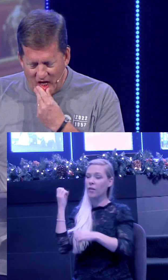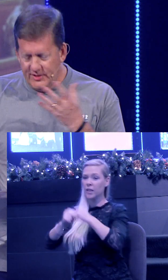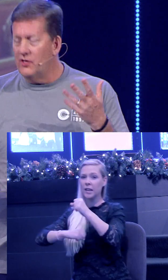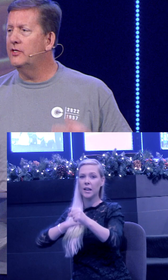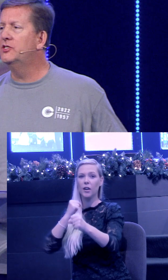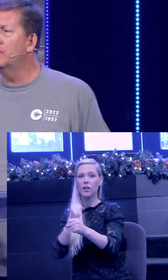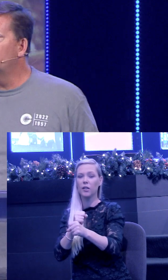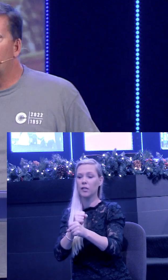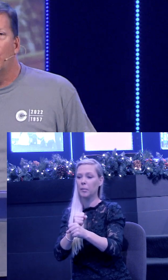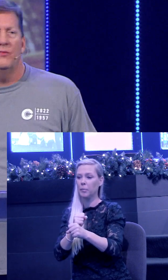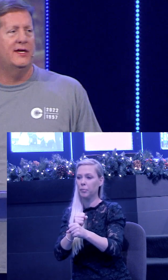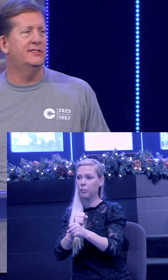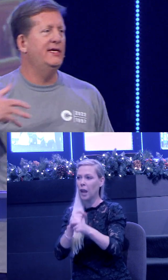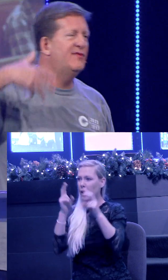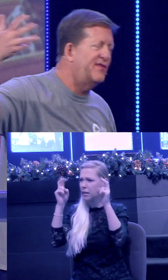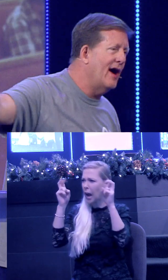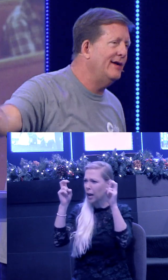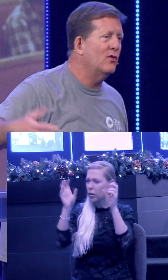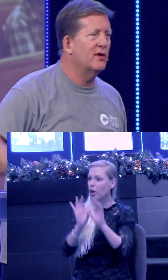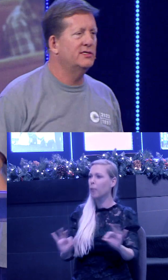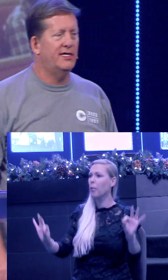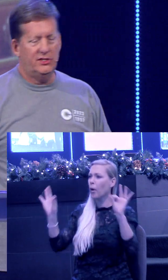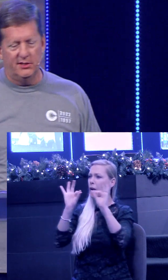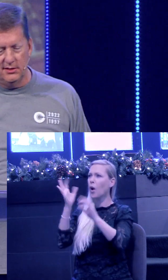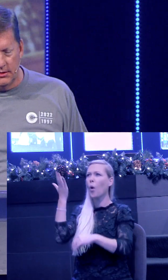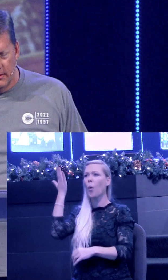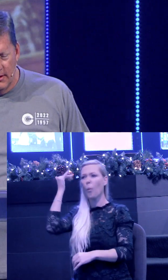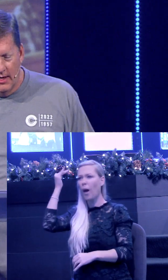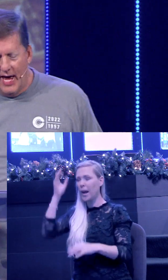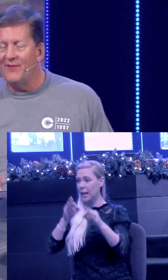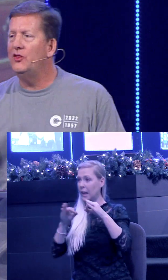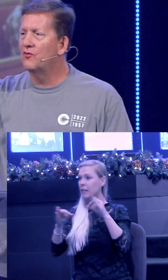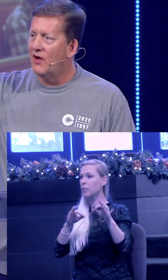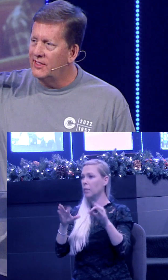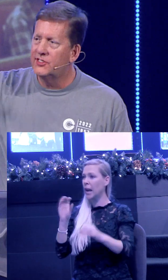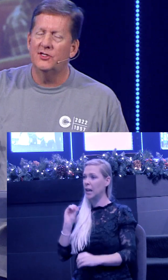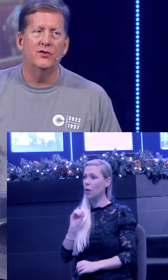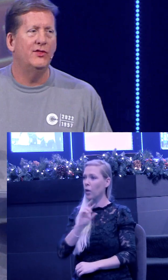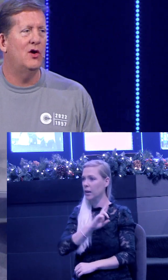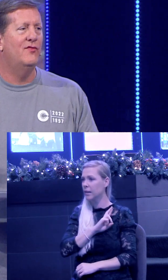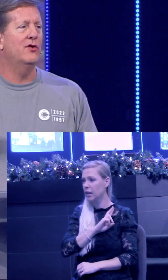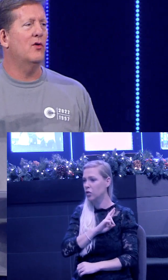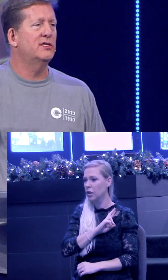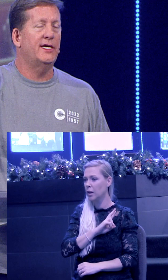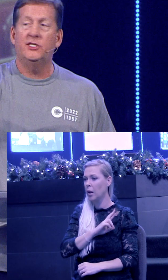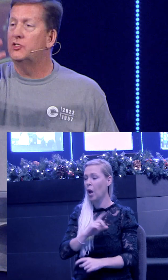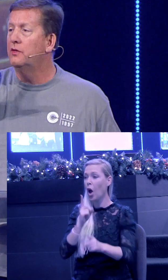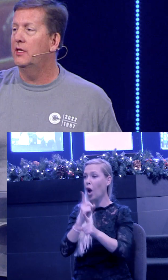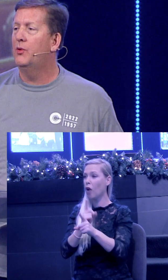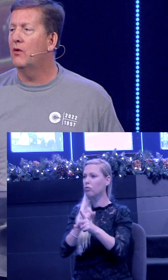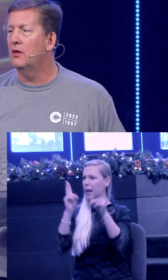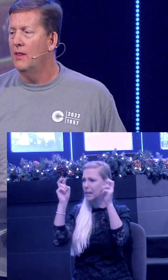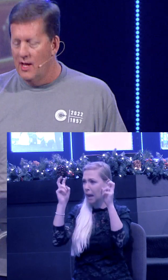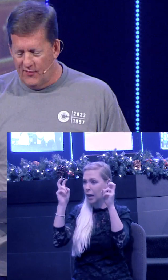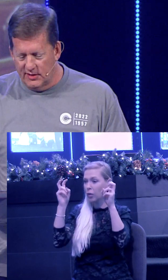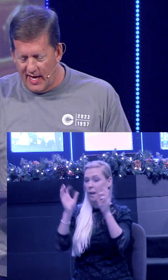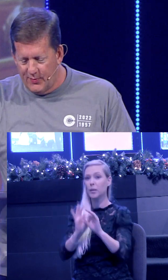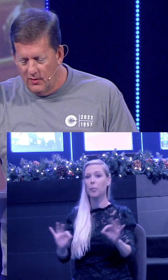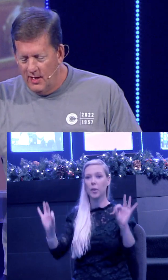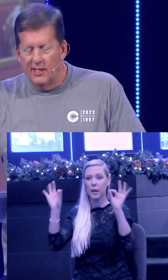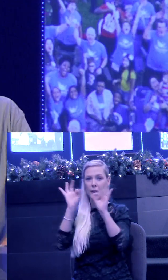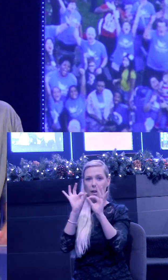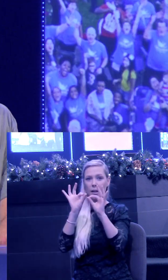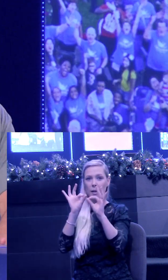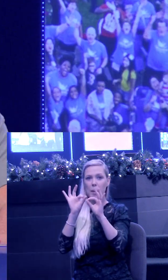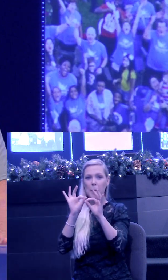And slogans are important because they define an organization. And having the right slogan, though, for an organization is really important. For